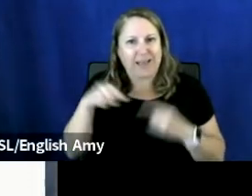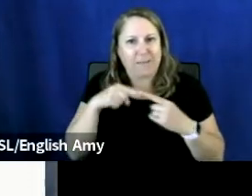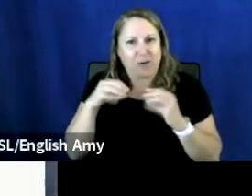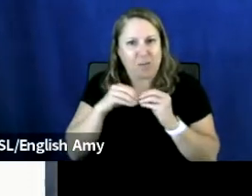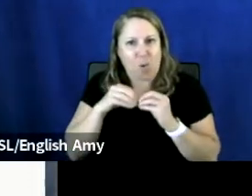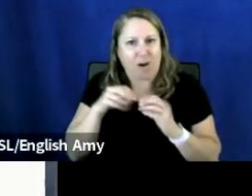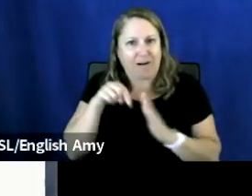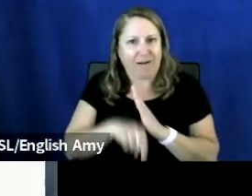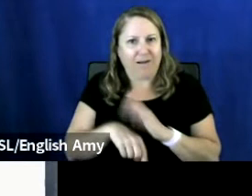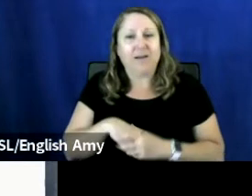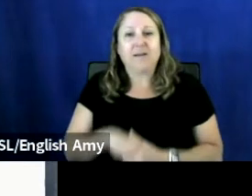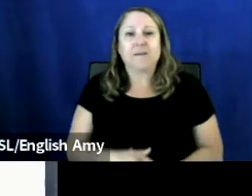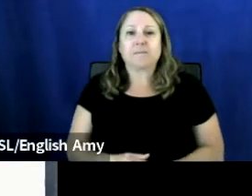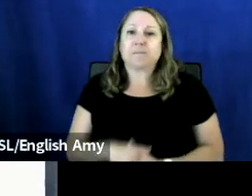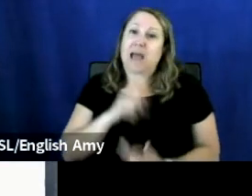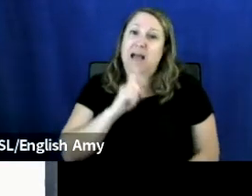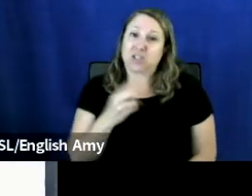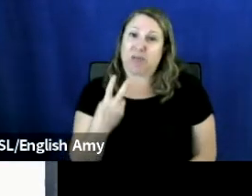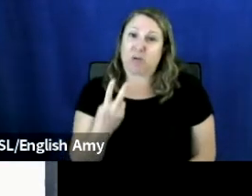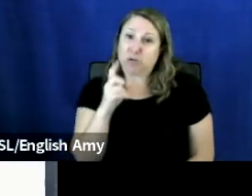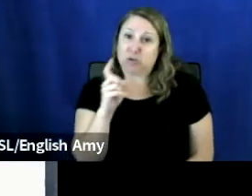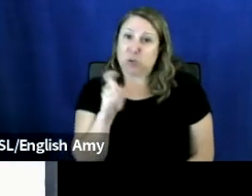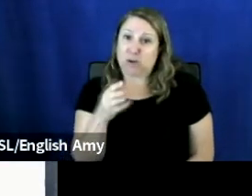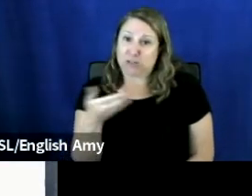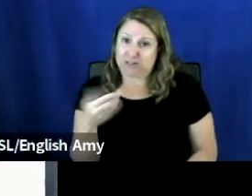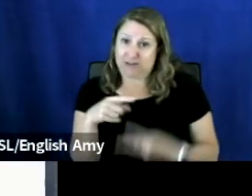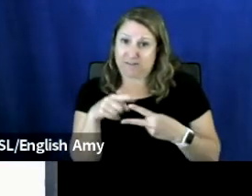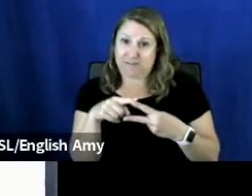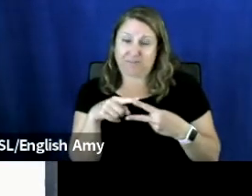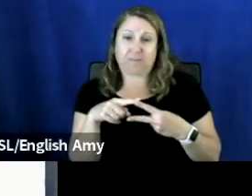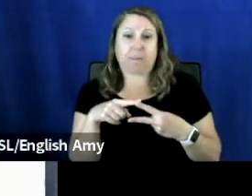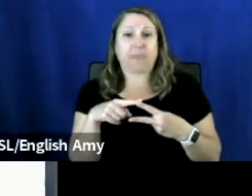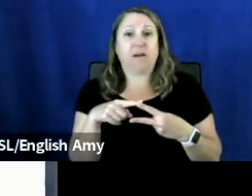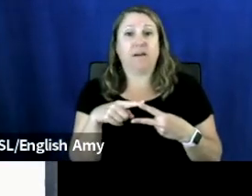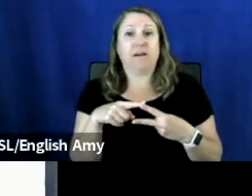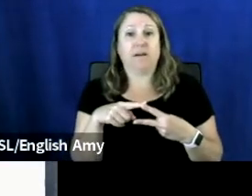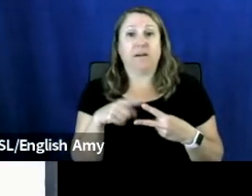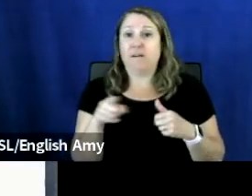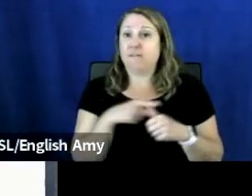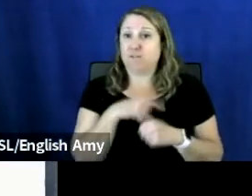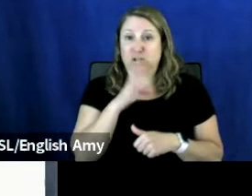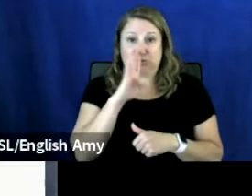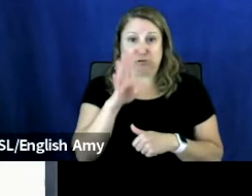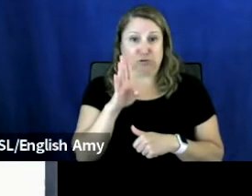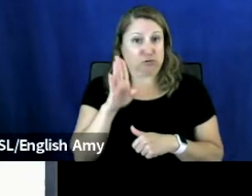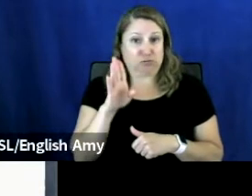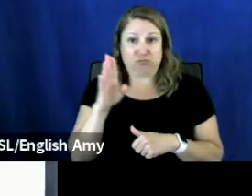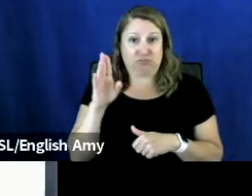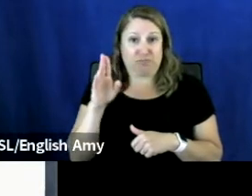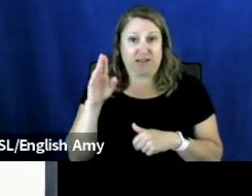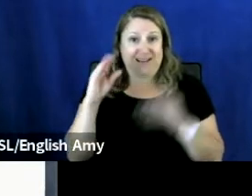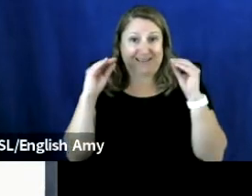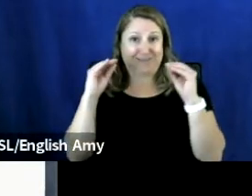said, there actually ended up being two questions here. The first question that she gave us was very straight up pedagogy questions. How do I manage